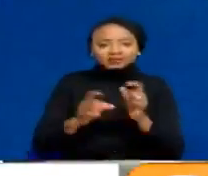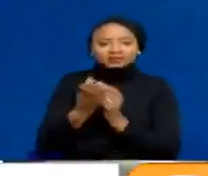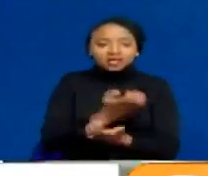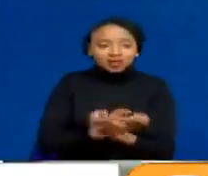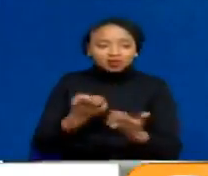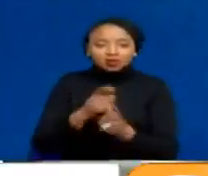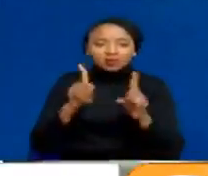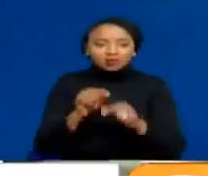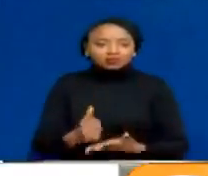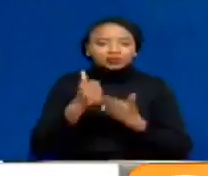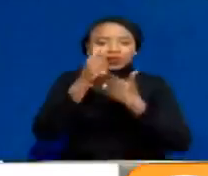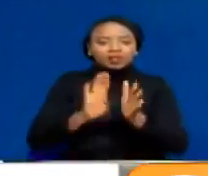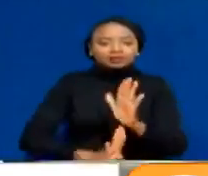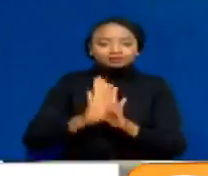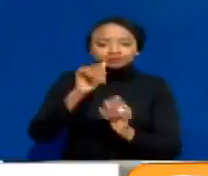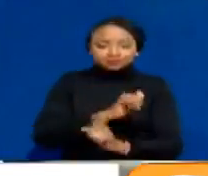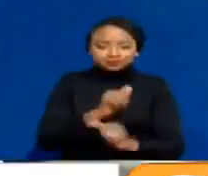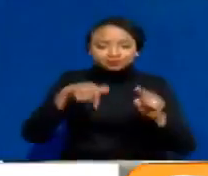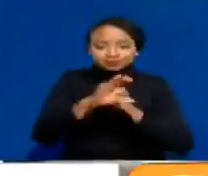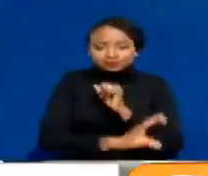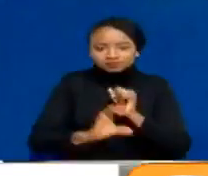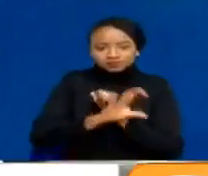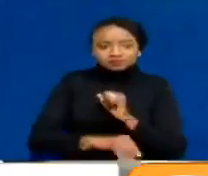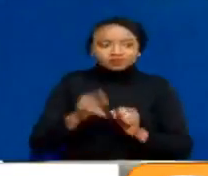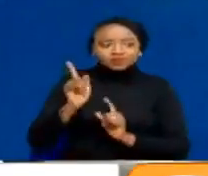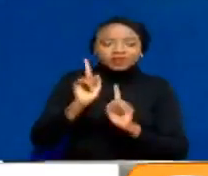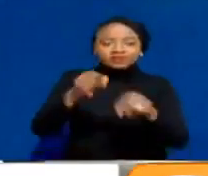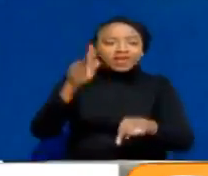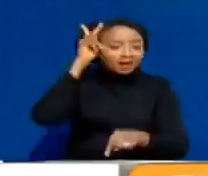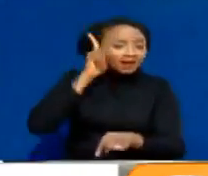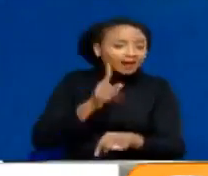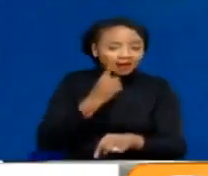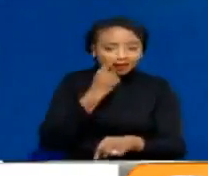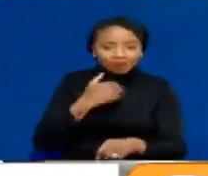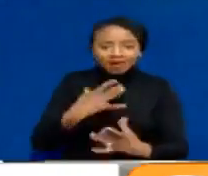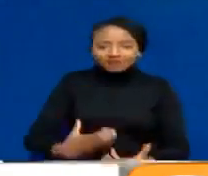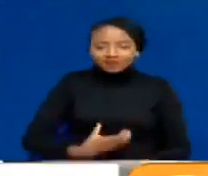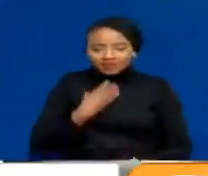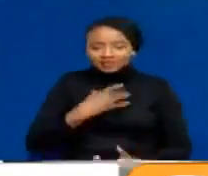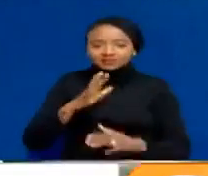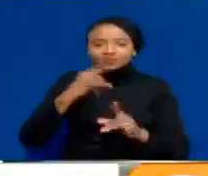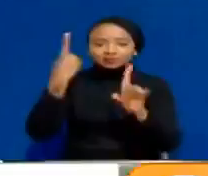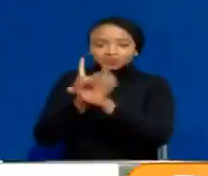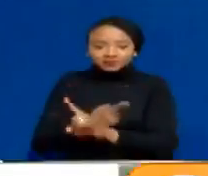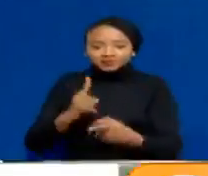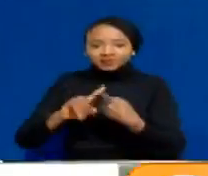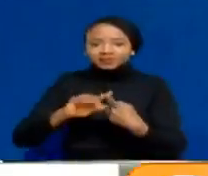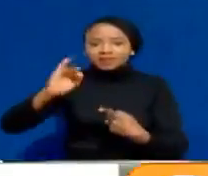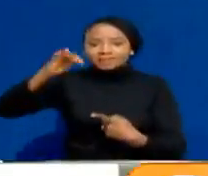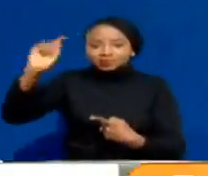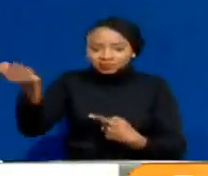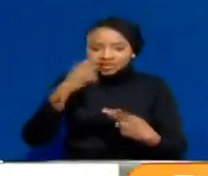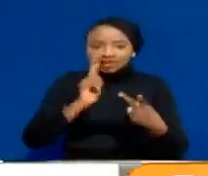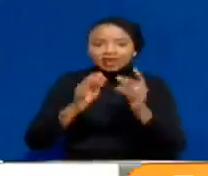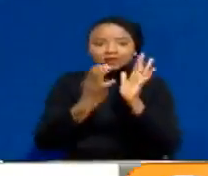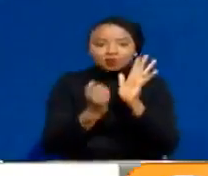and facilitate greater growth in the country. Now, he spoke at his Karen residence where he hosted a delegation of Mount Kenya and